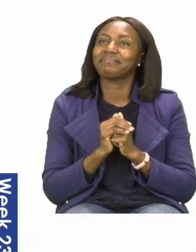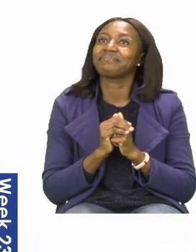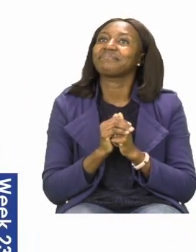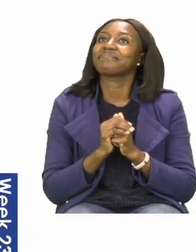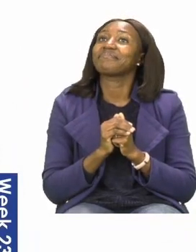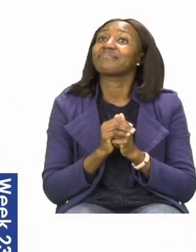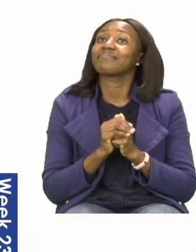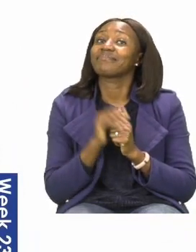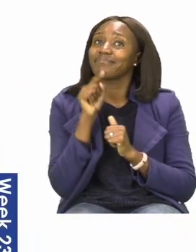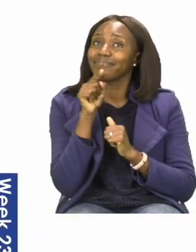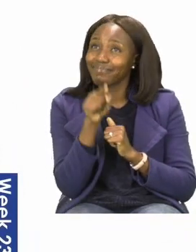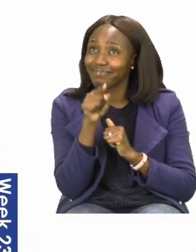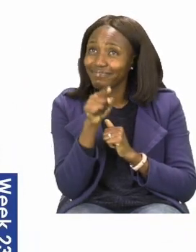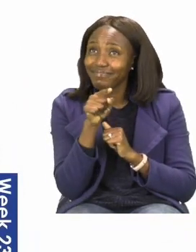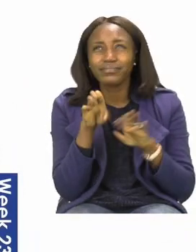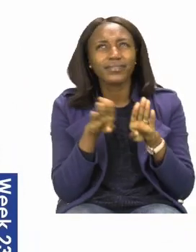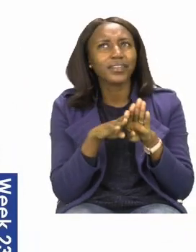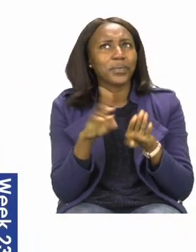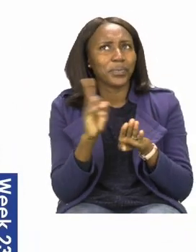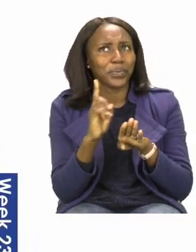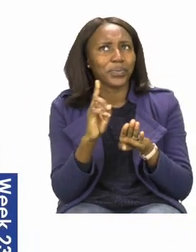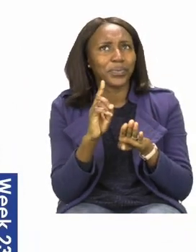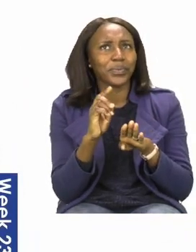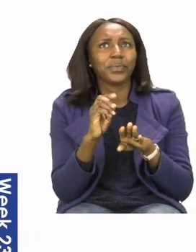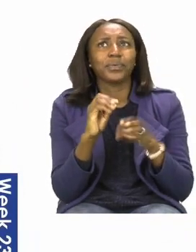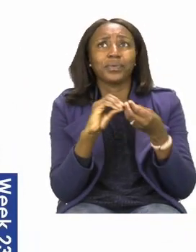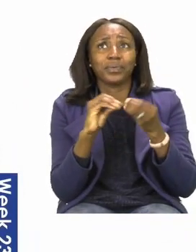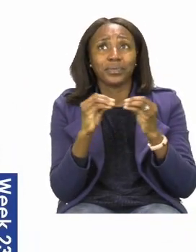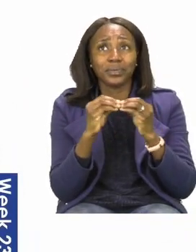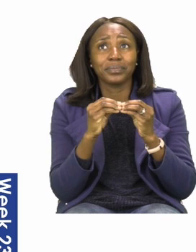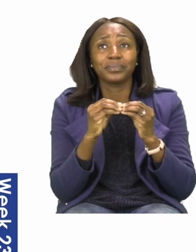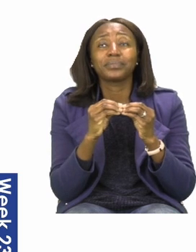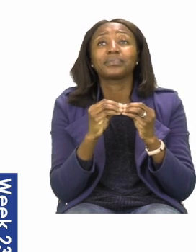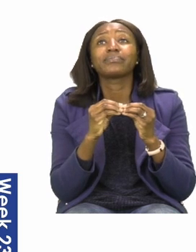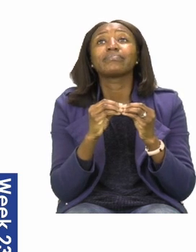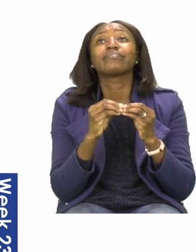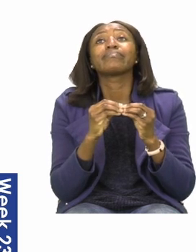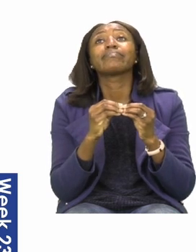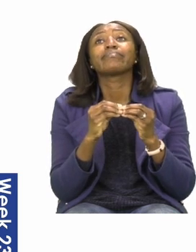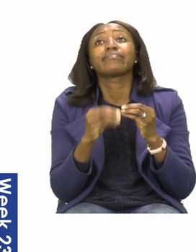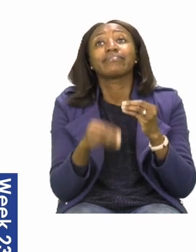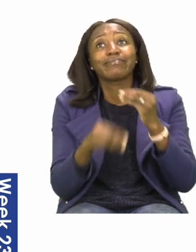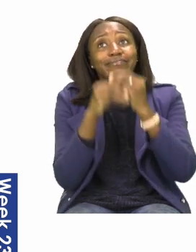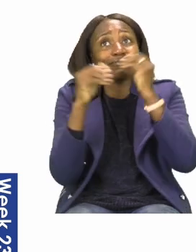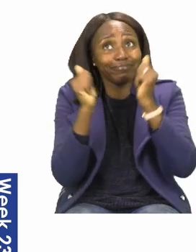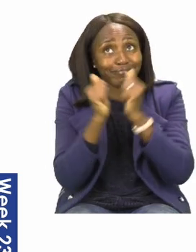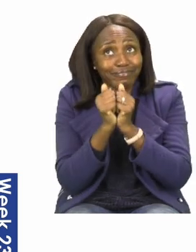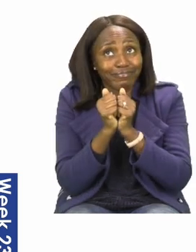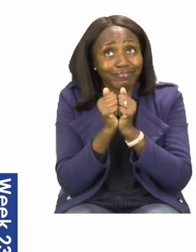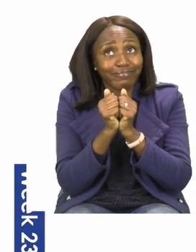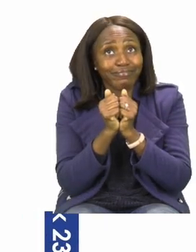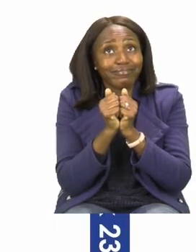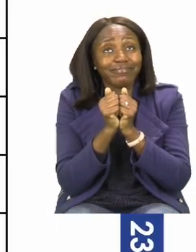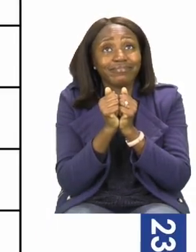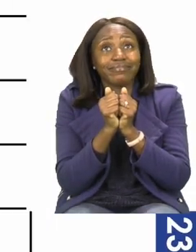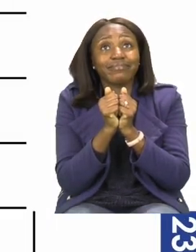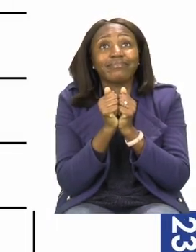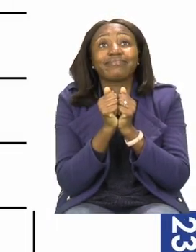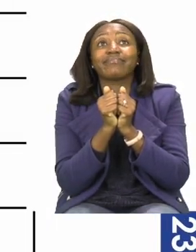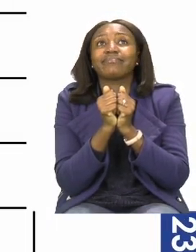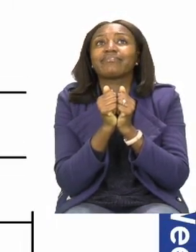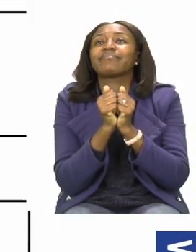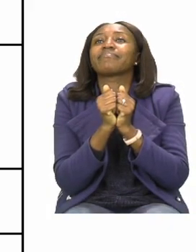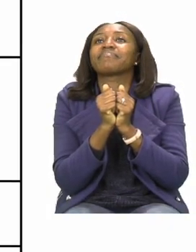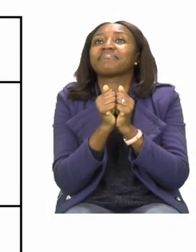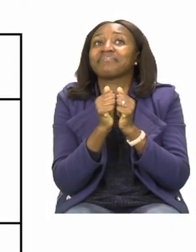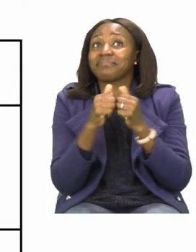7, we are going to be doing doubling and halving. Now, when we say doubling, it